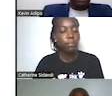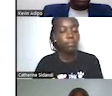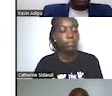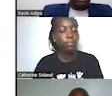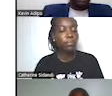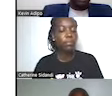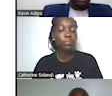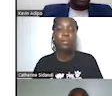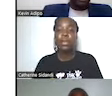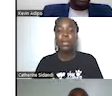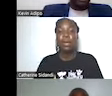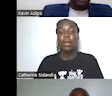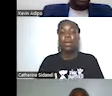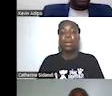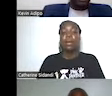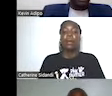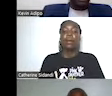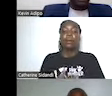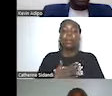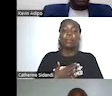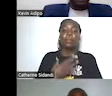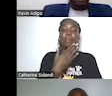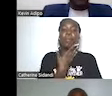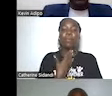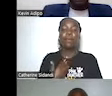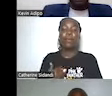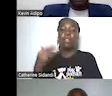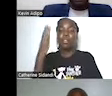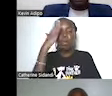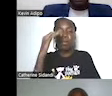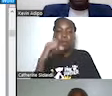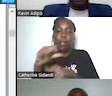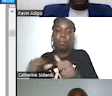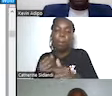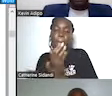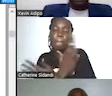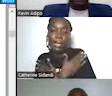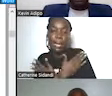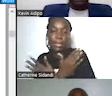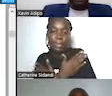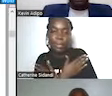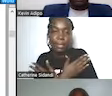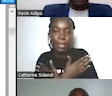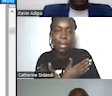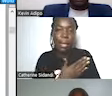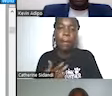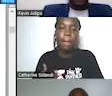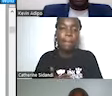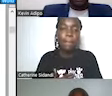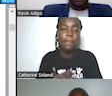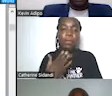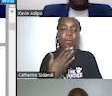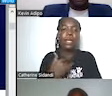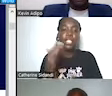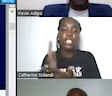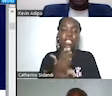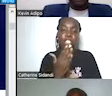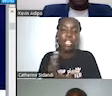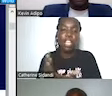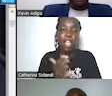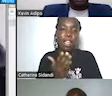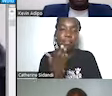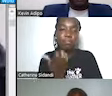I would like to just recognize our partners, and I have decided to share screen. This